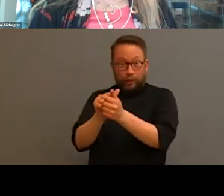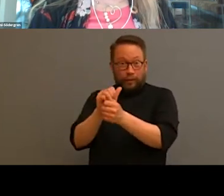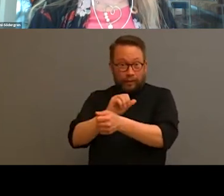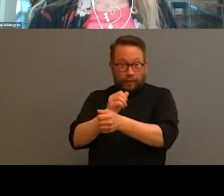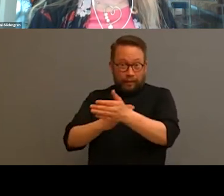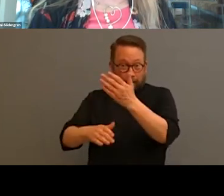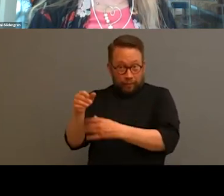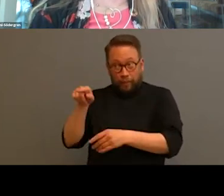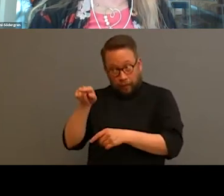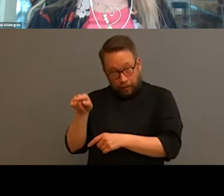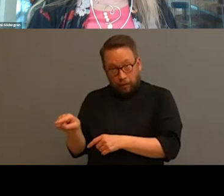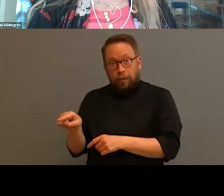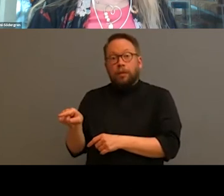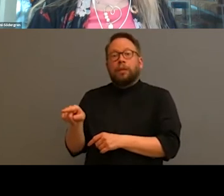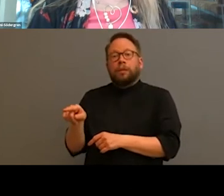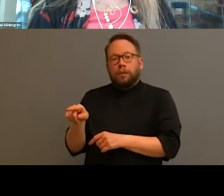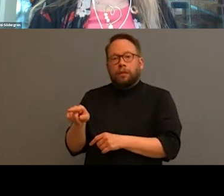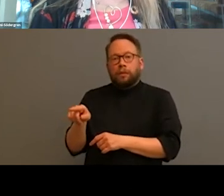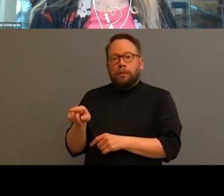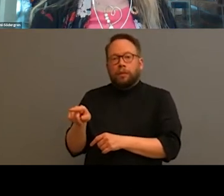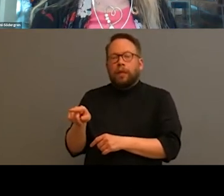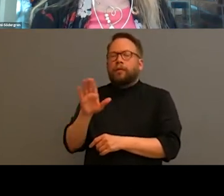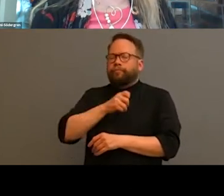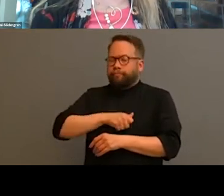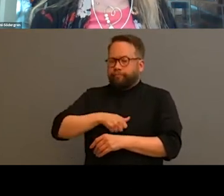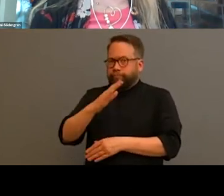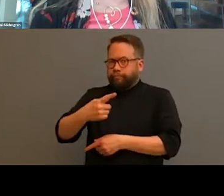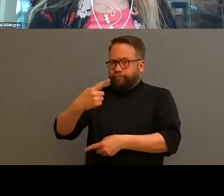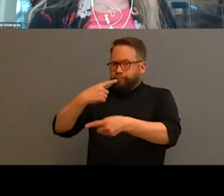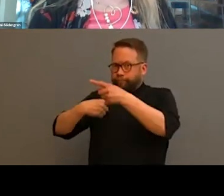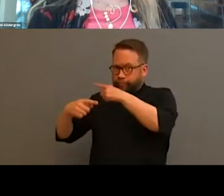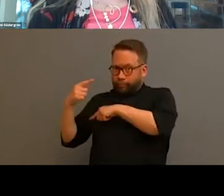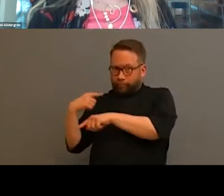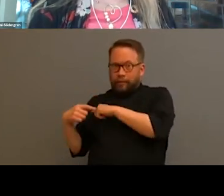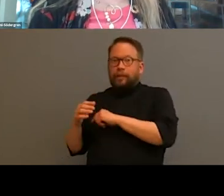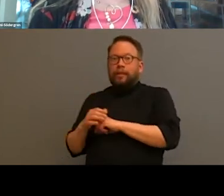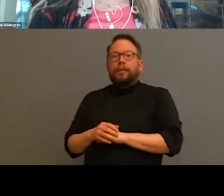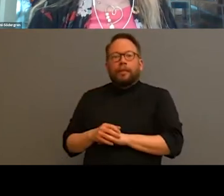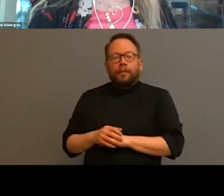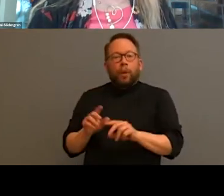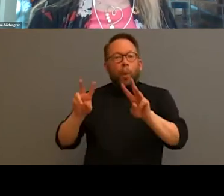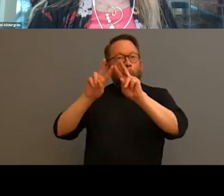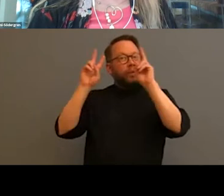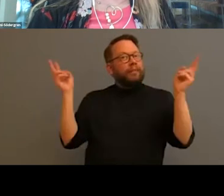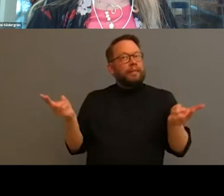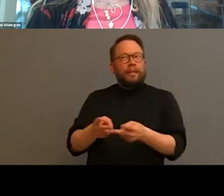in universal universal design shall be used in all